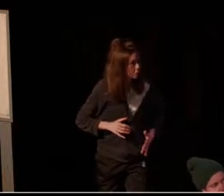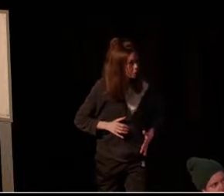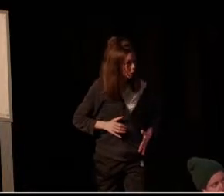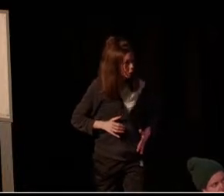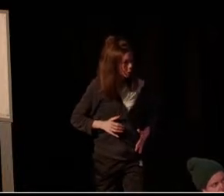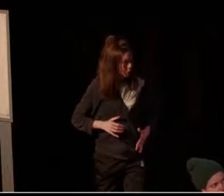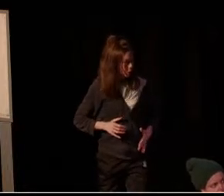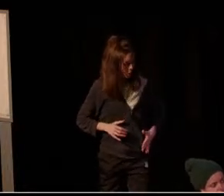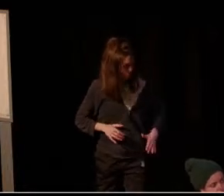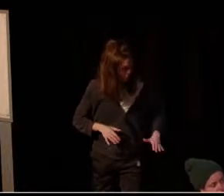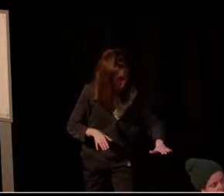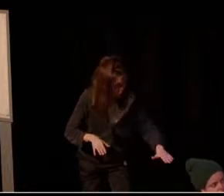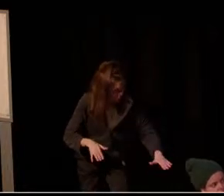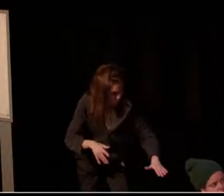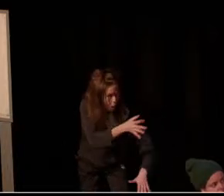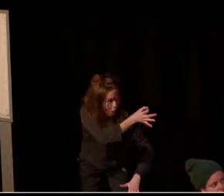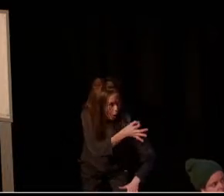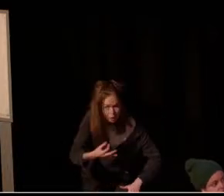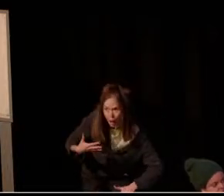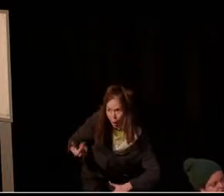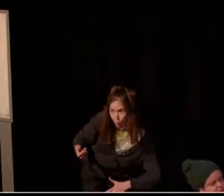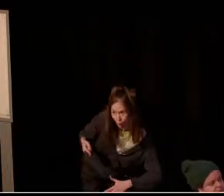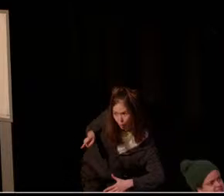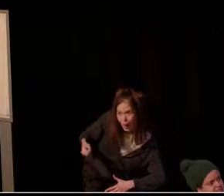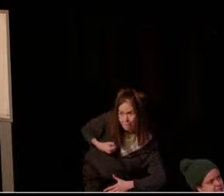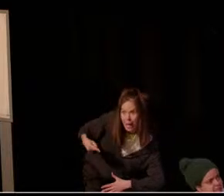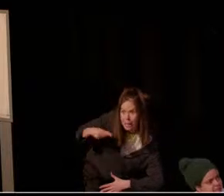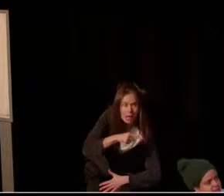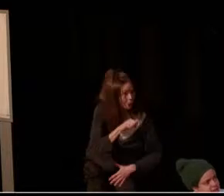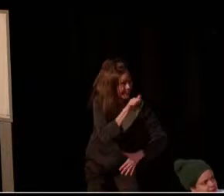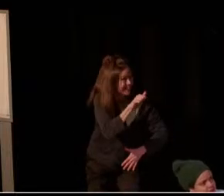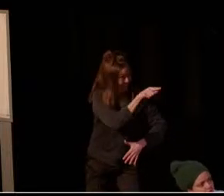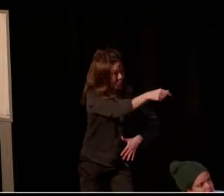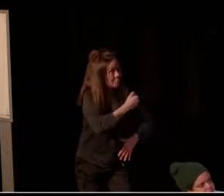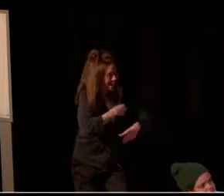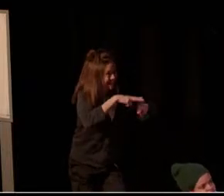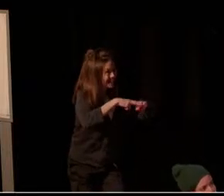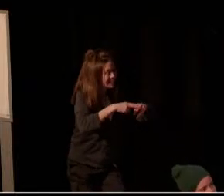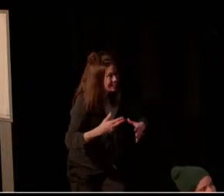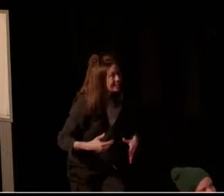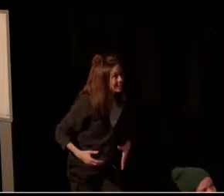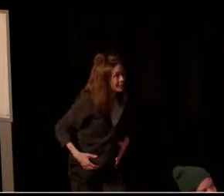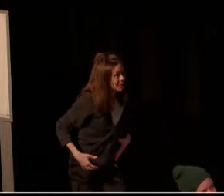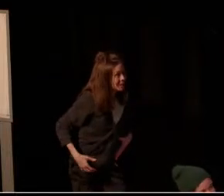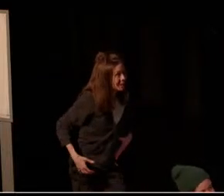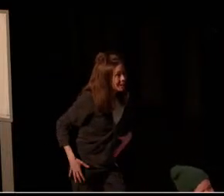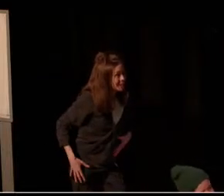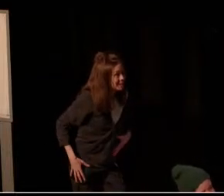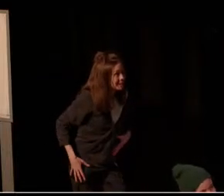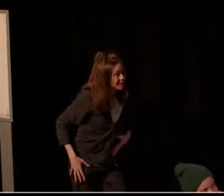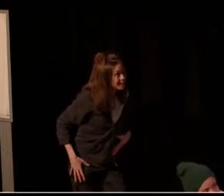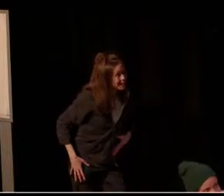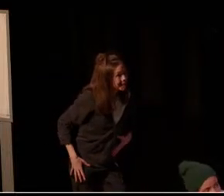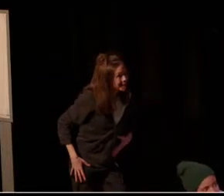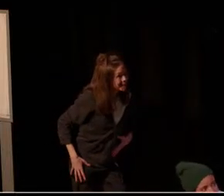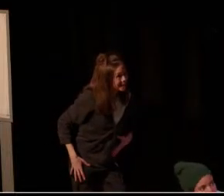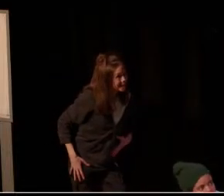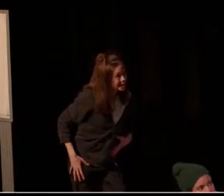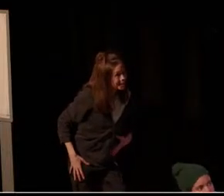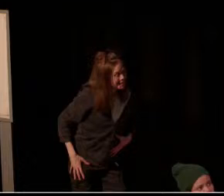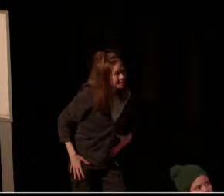And now, Emilius, are you my boy? Yes, that I am. Yeah. There he